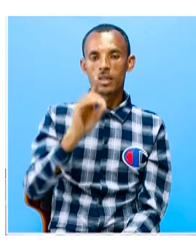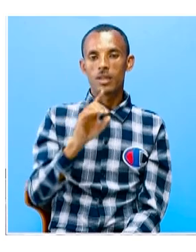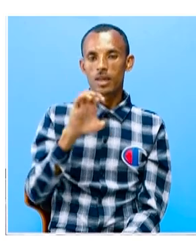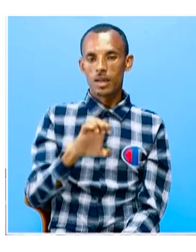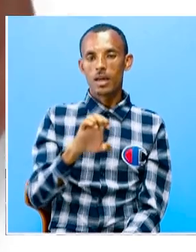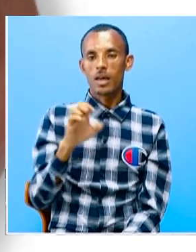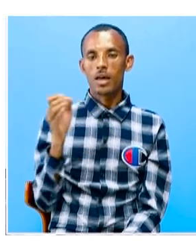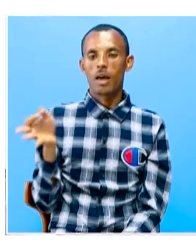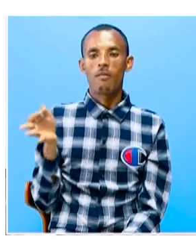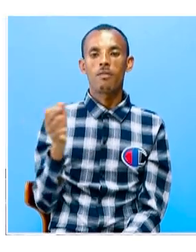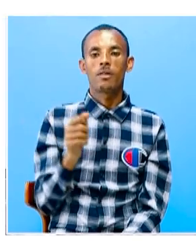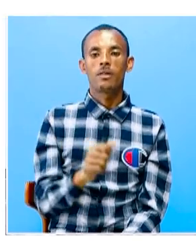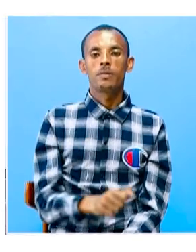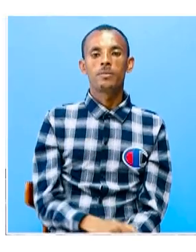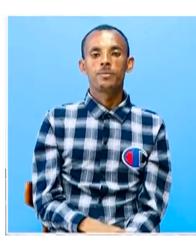DEF,